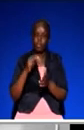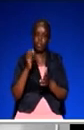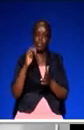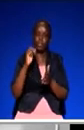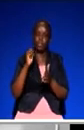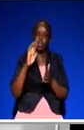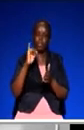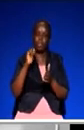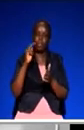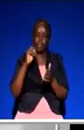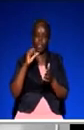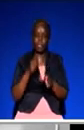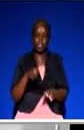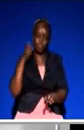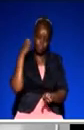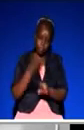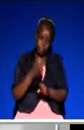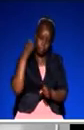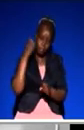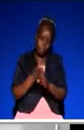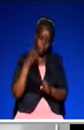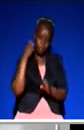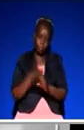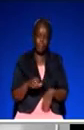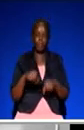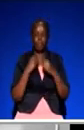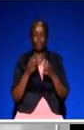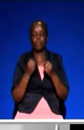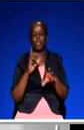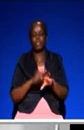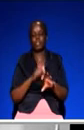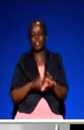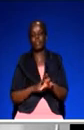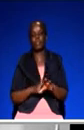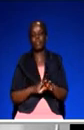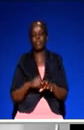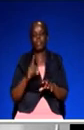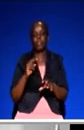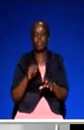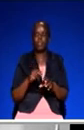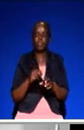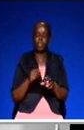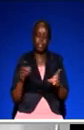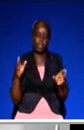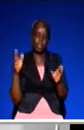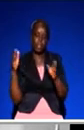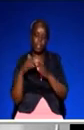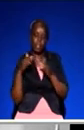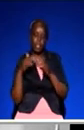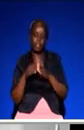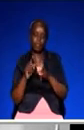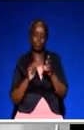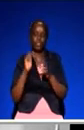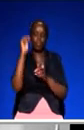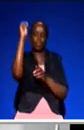bar several times, and each time the dipoles are aligned towards the